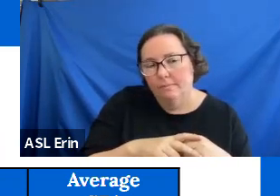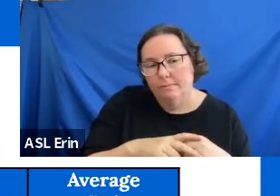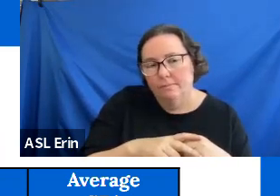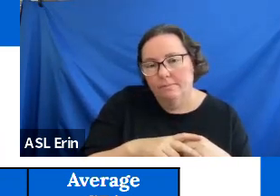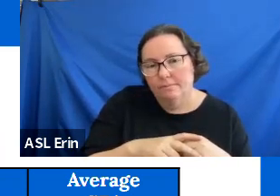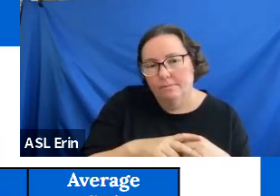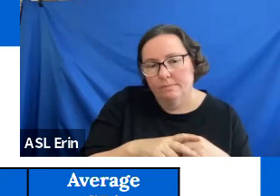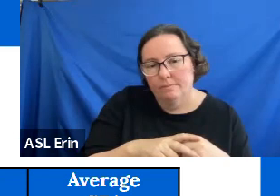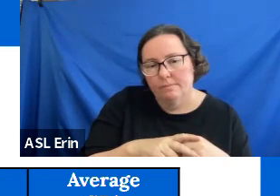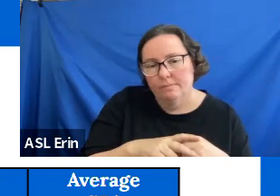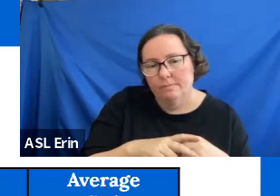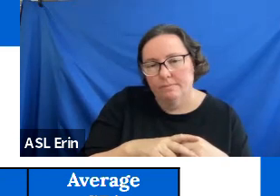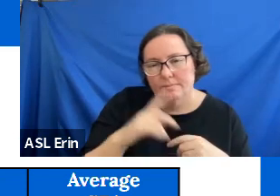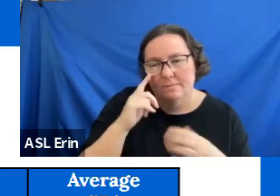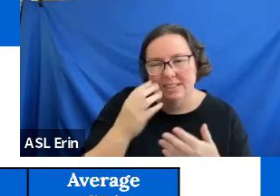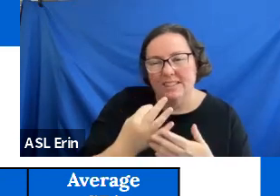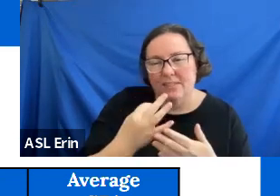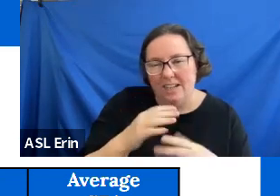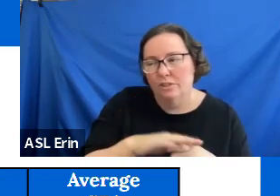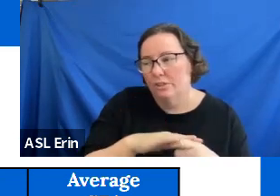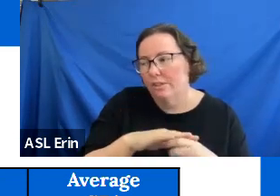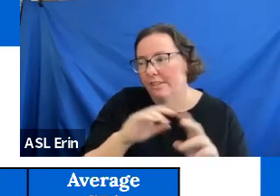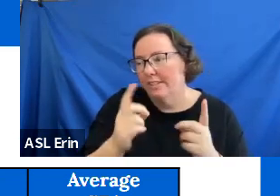Believe it's the financial district